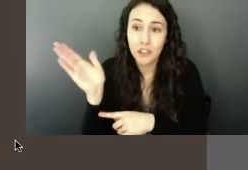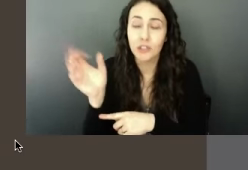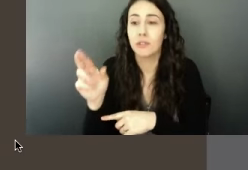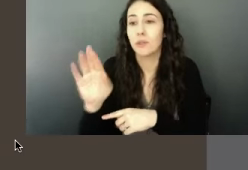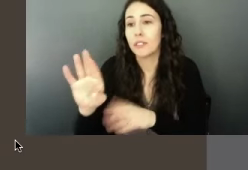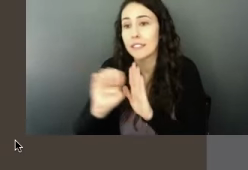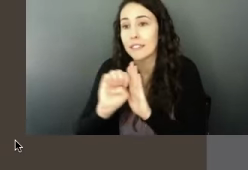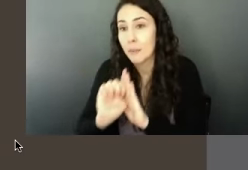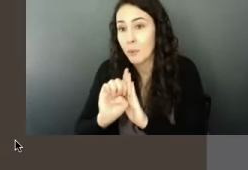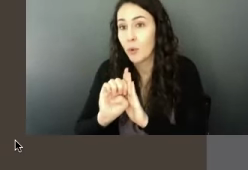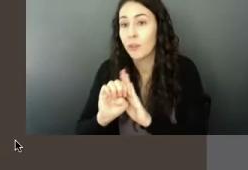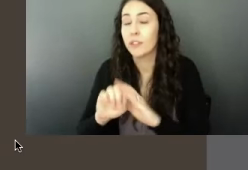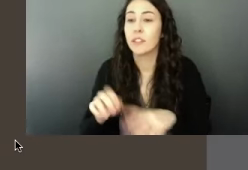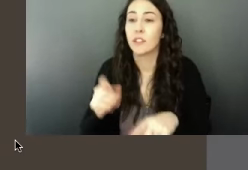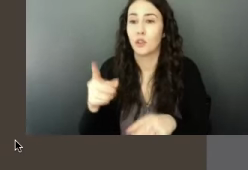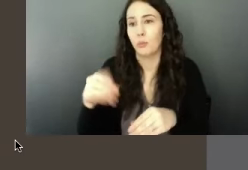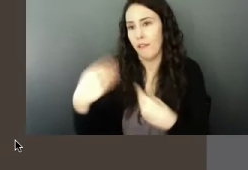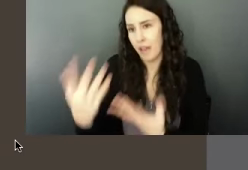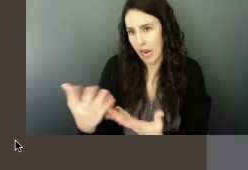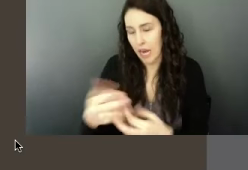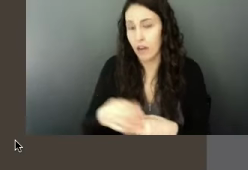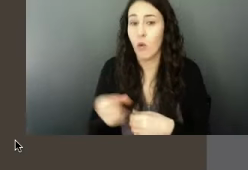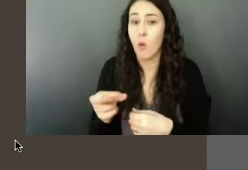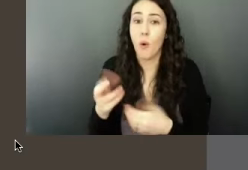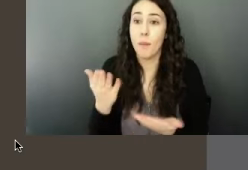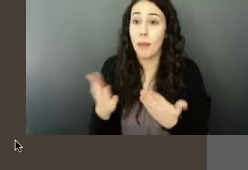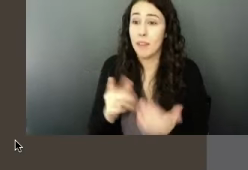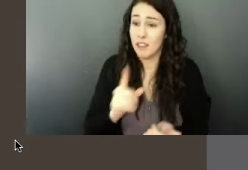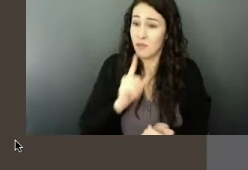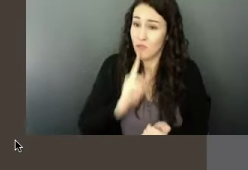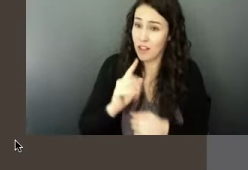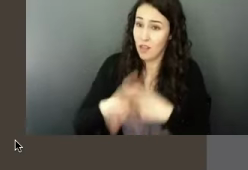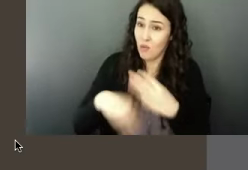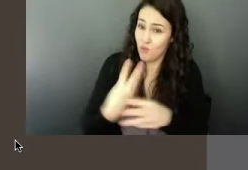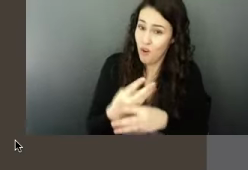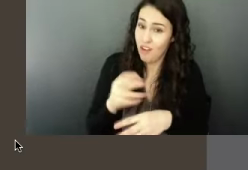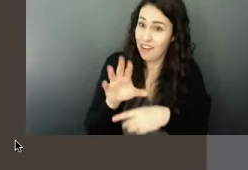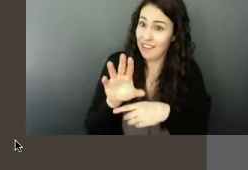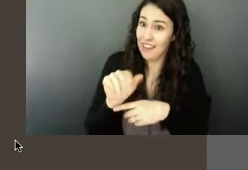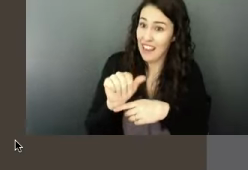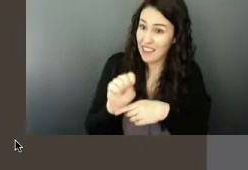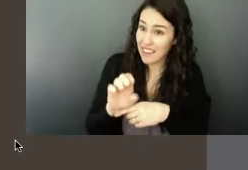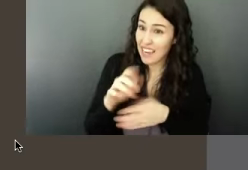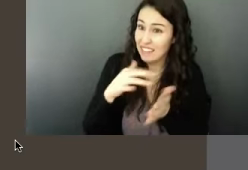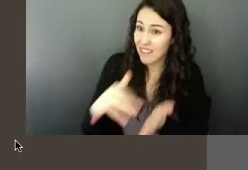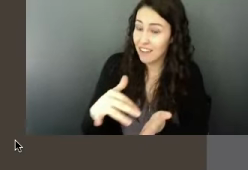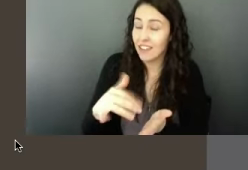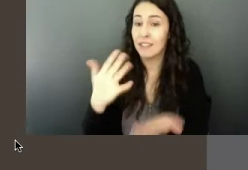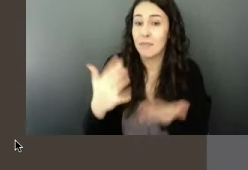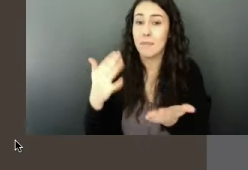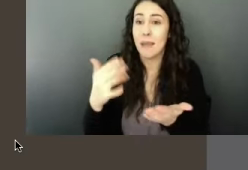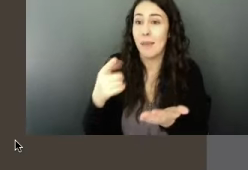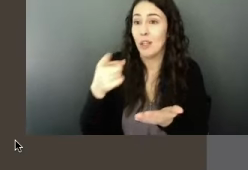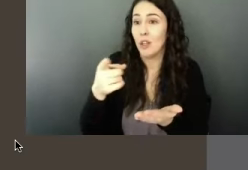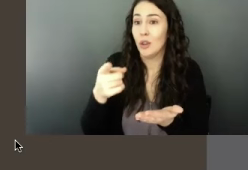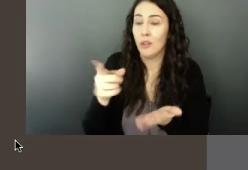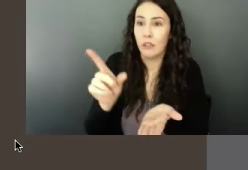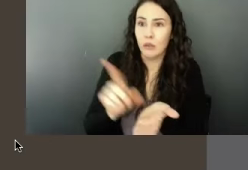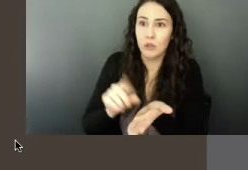examples that you're providing to them, or maybe real world case studies. Maybe you're pulling something out of the newspaper for them